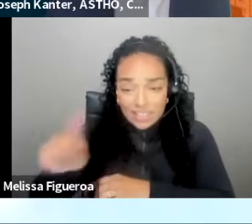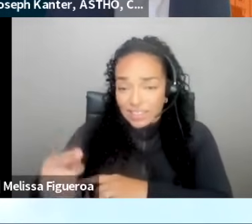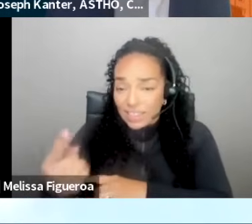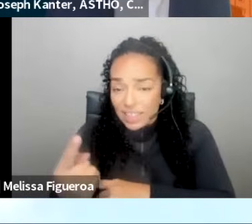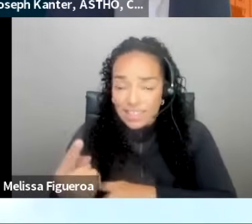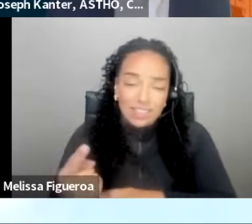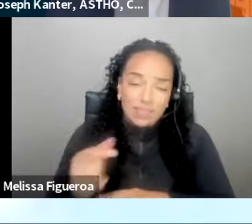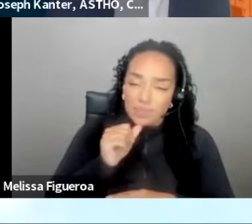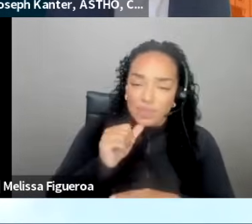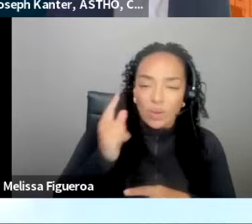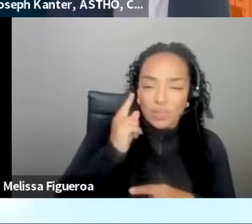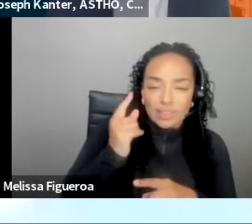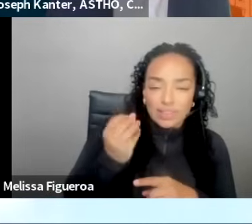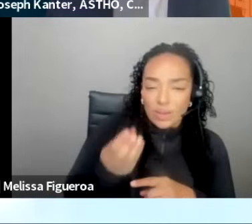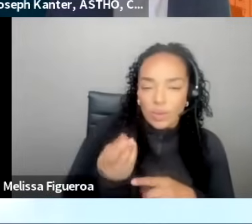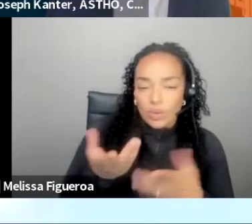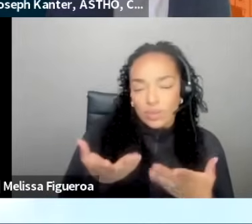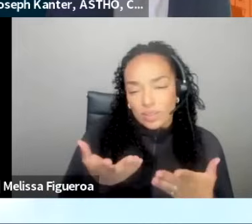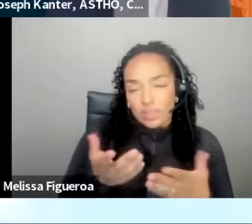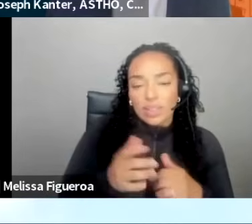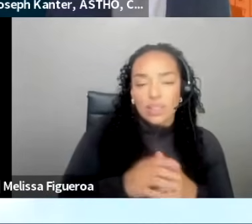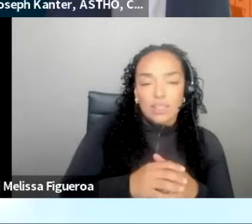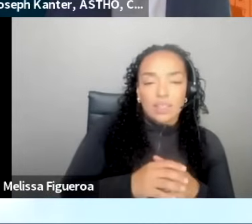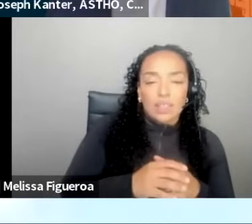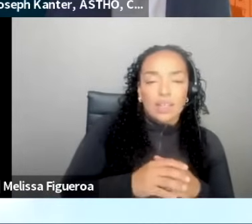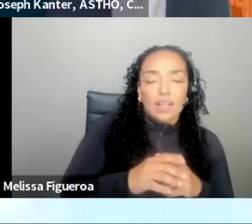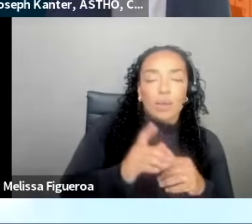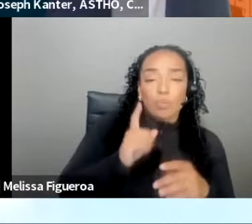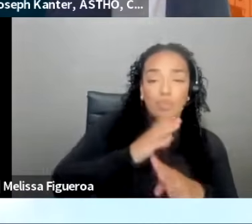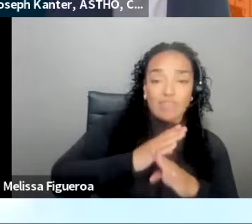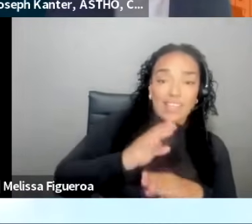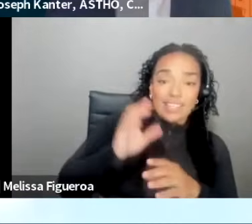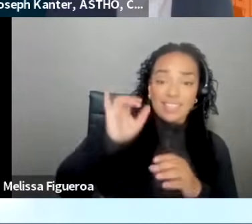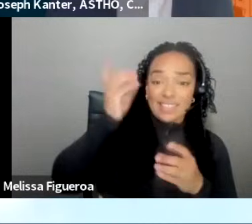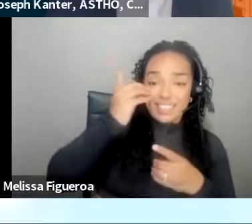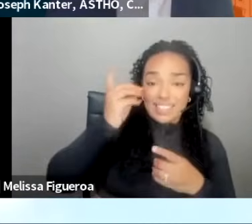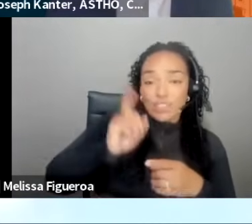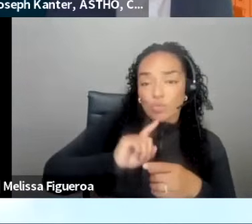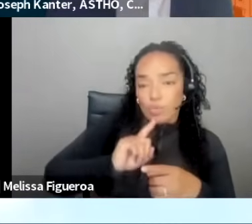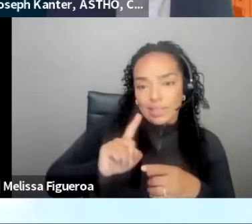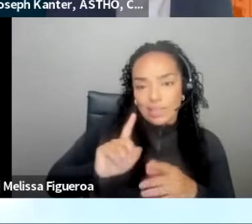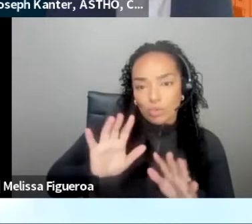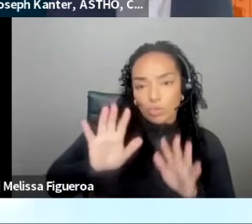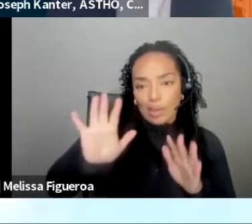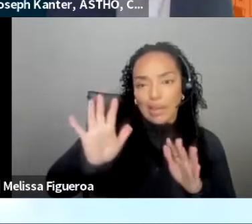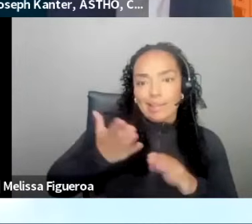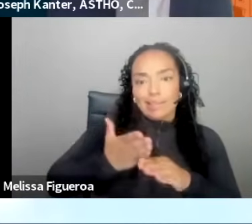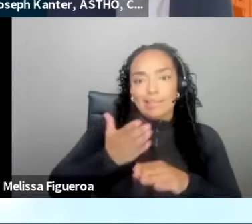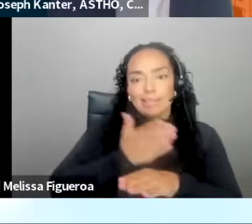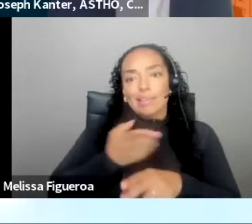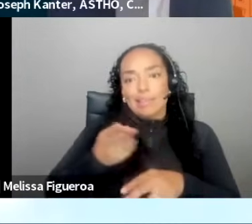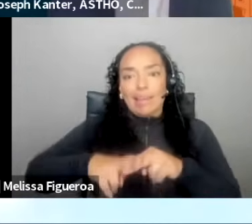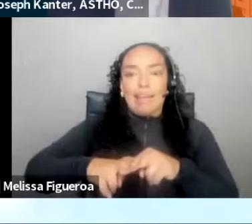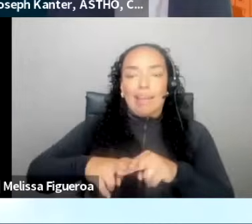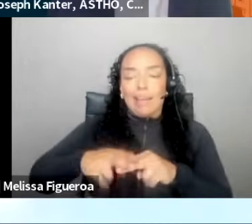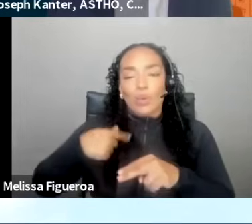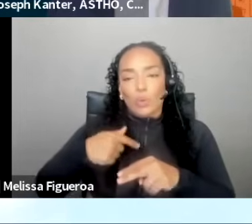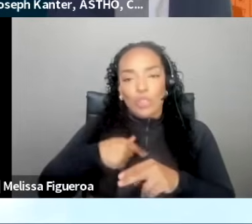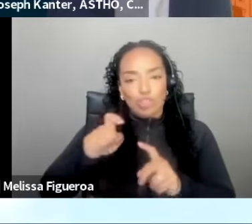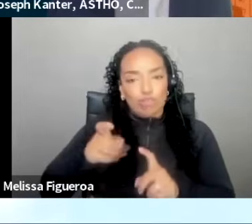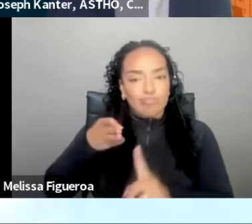think so. Preventing severe disease is obviously a great gain from vaccines. I think we need to lean into that a bit